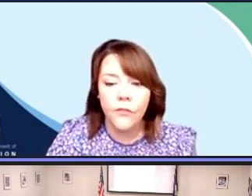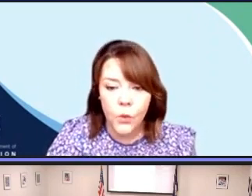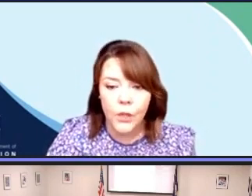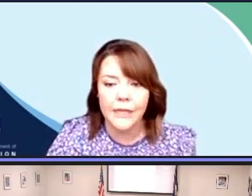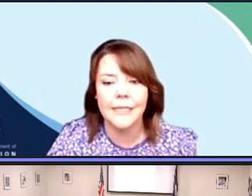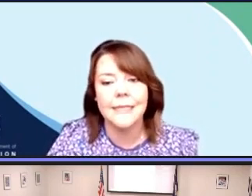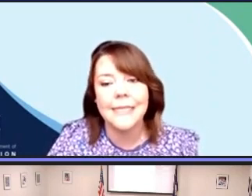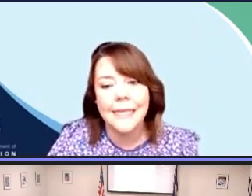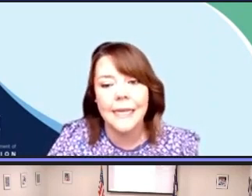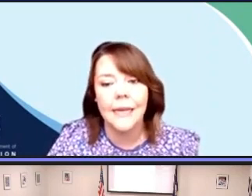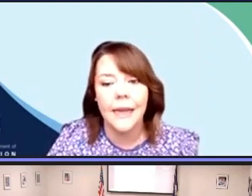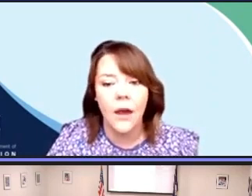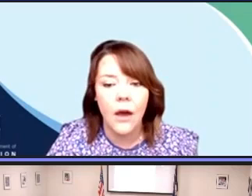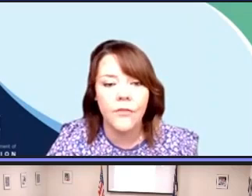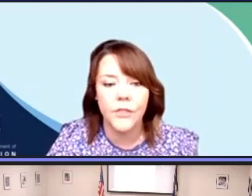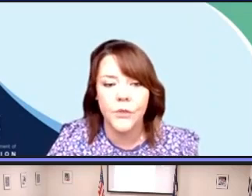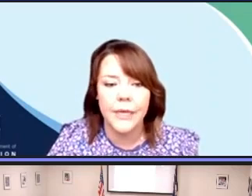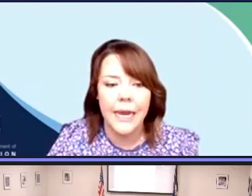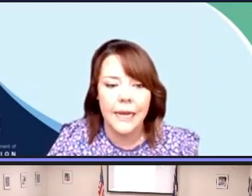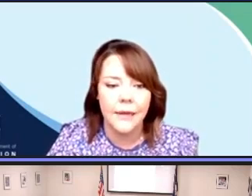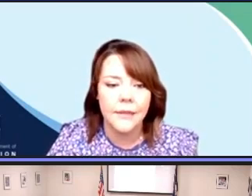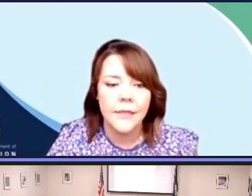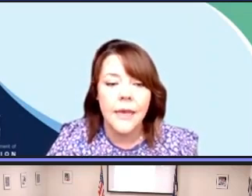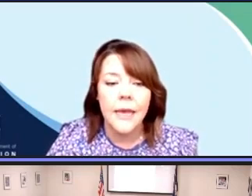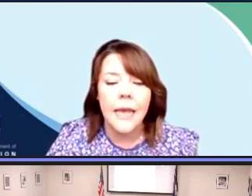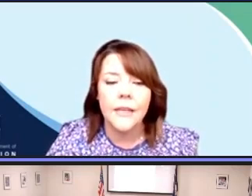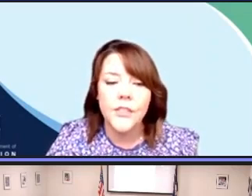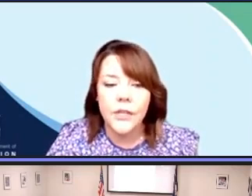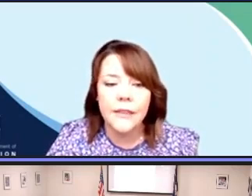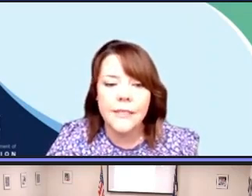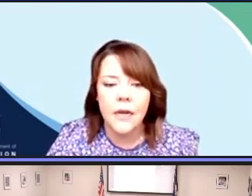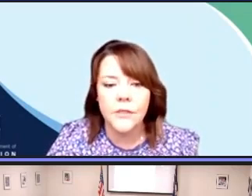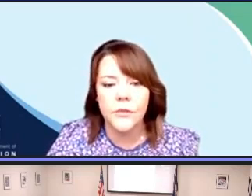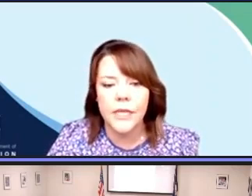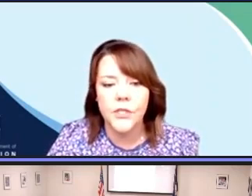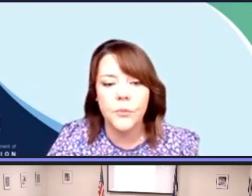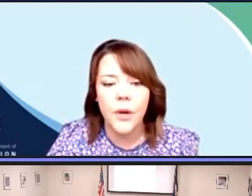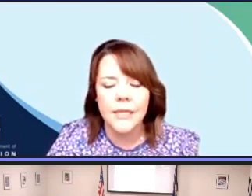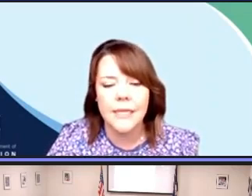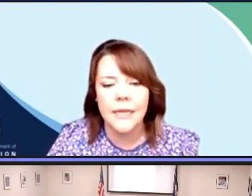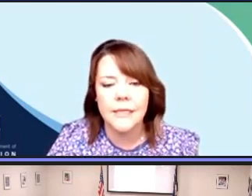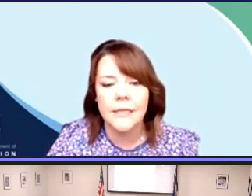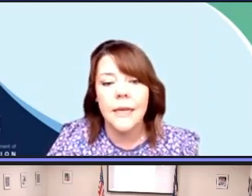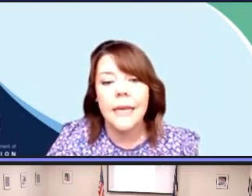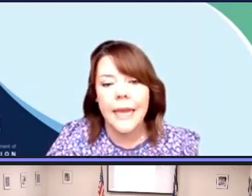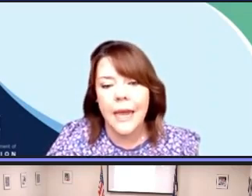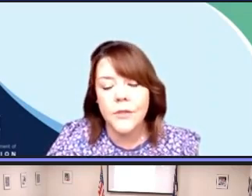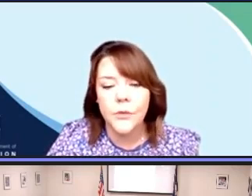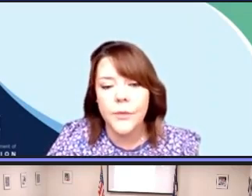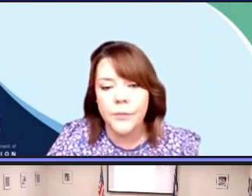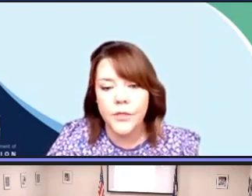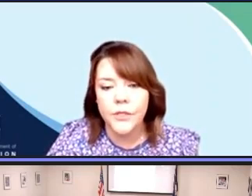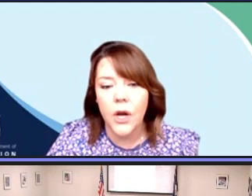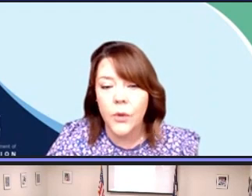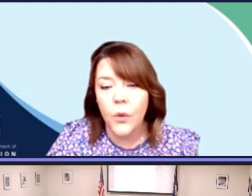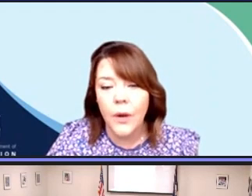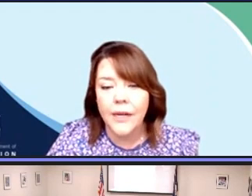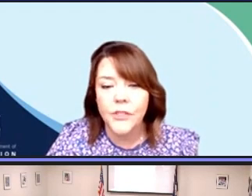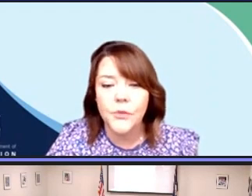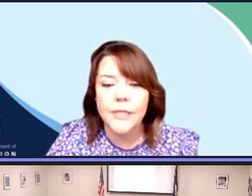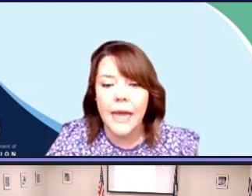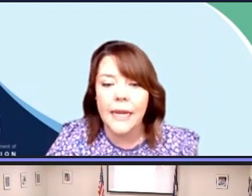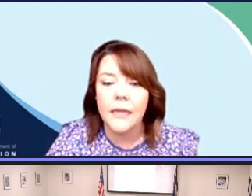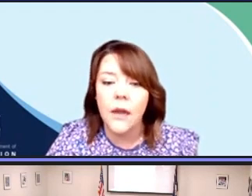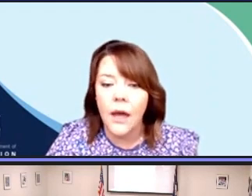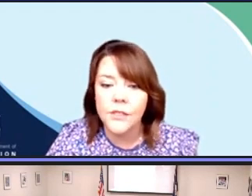council before extending an offer to a candidate. And during this consultation process, council members are